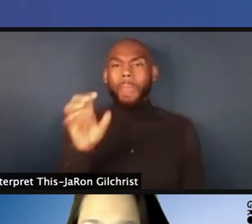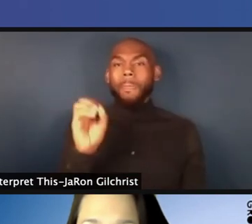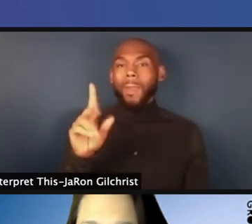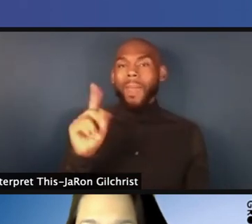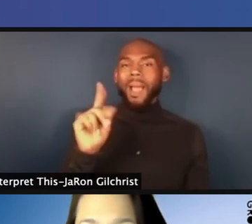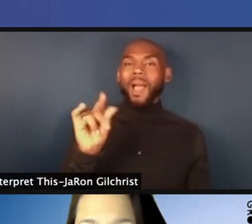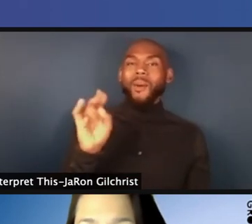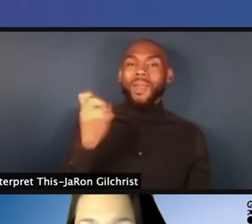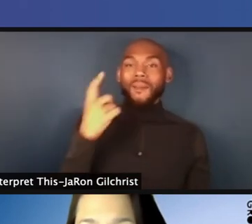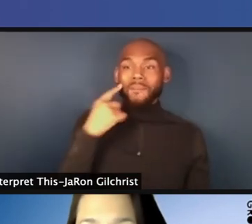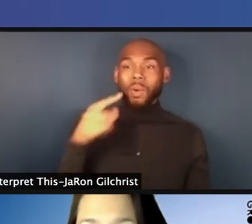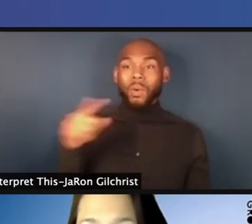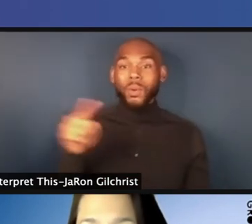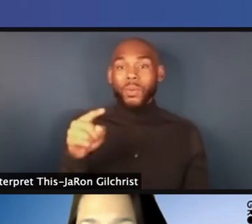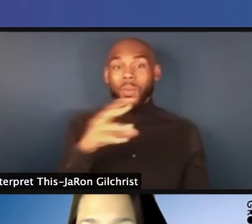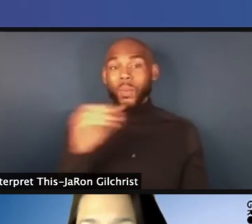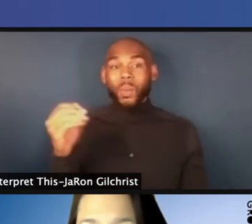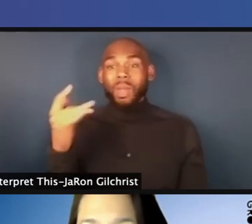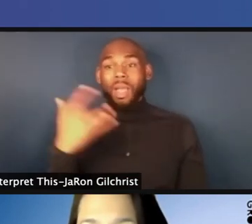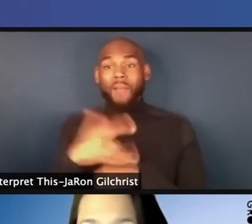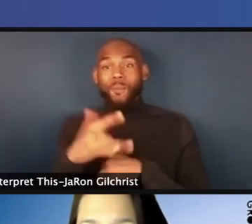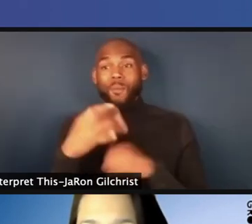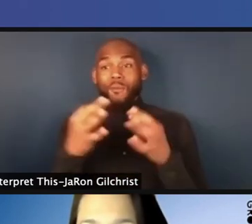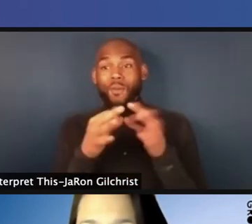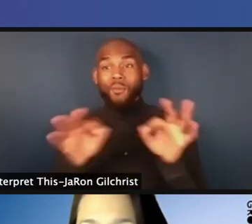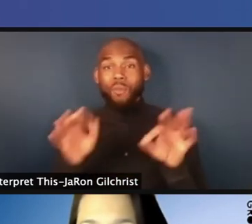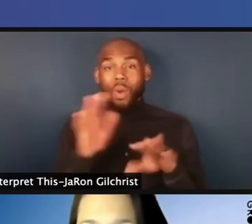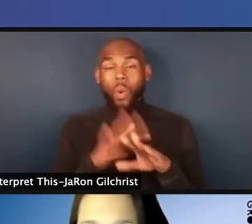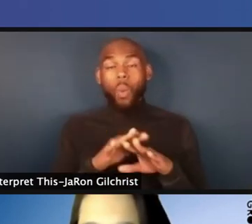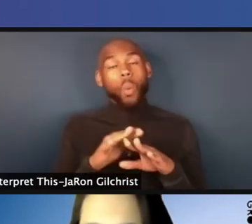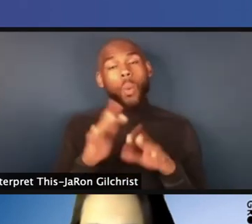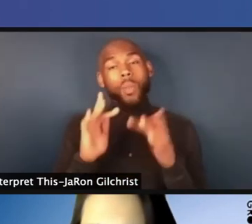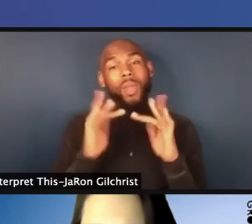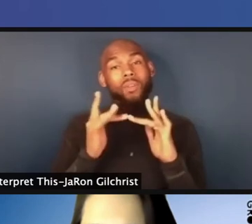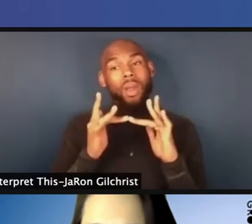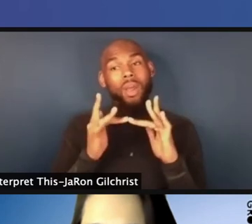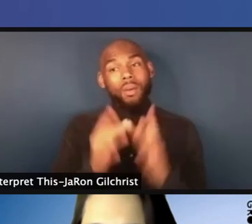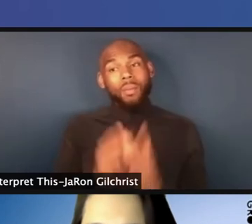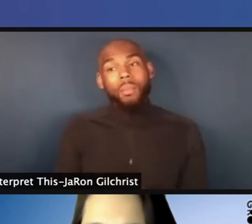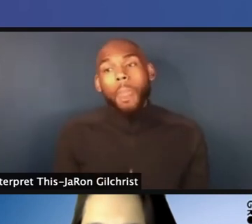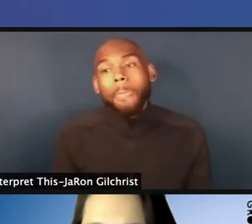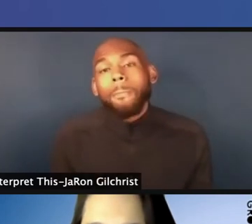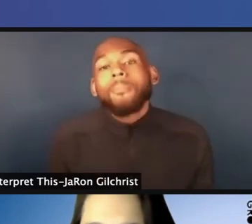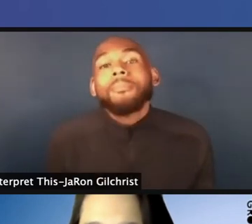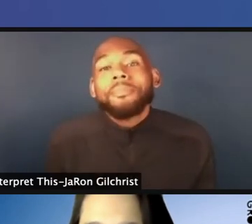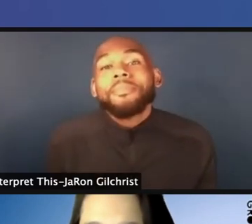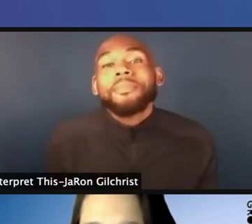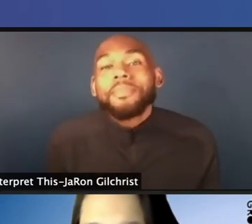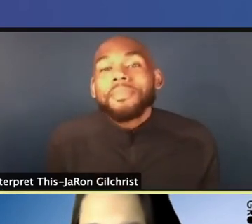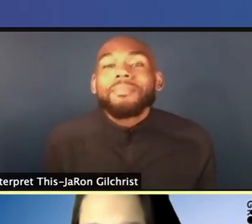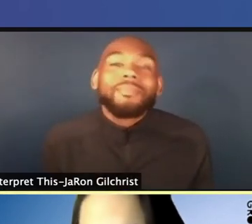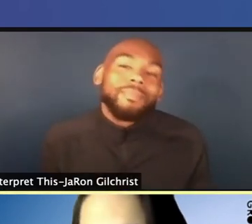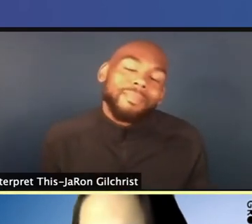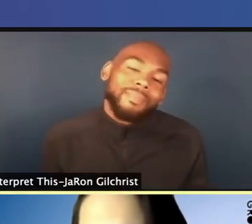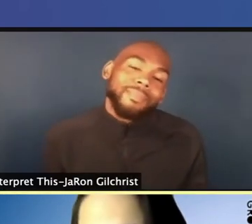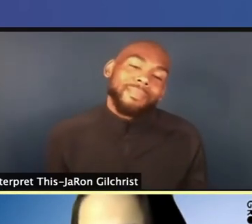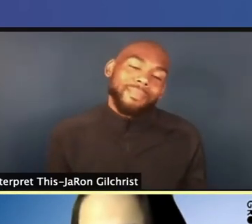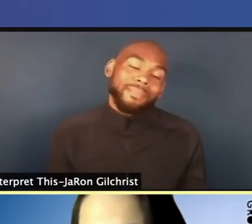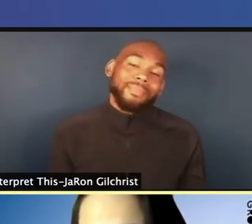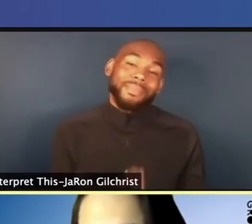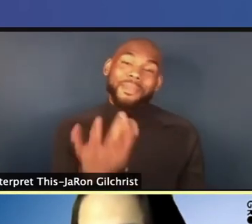internet. Very few have paywalls, but I'm sure you can afford it if you have questions. Anyway, it's just something I